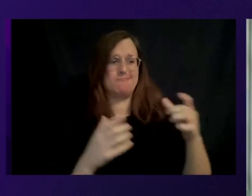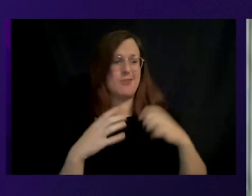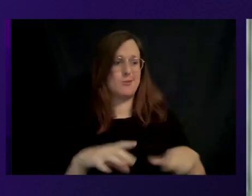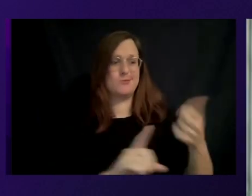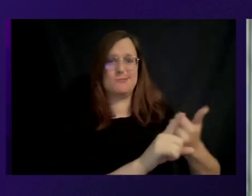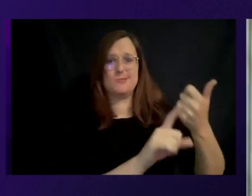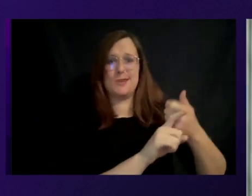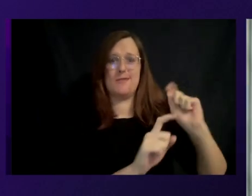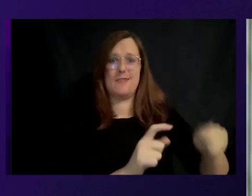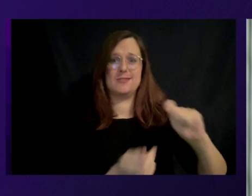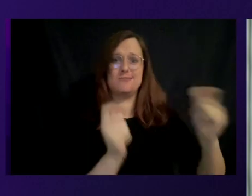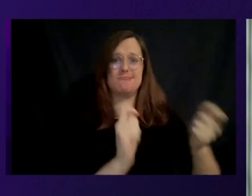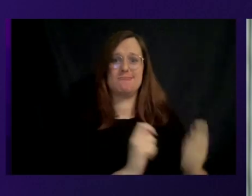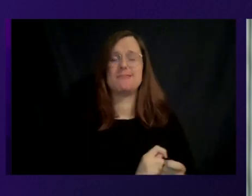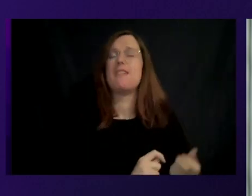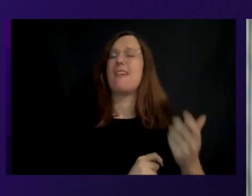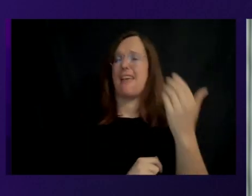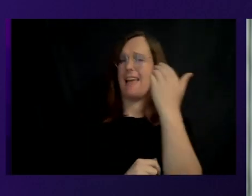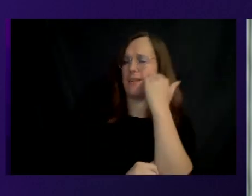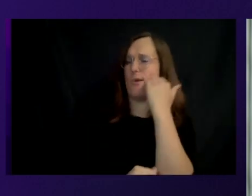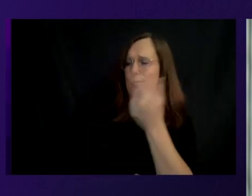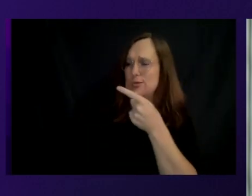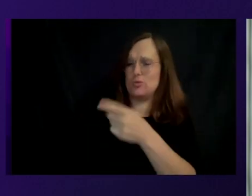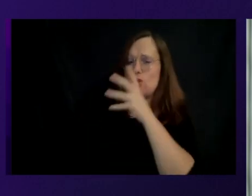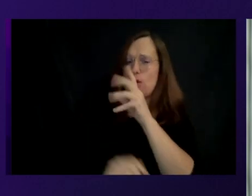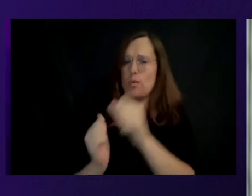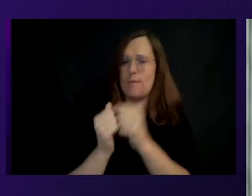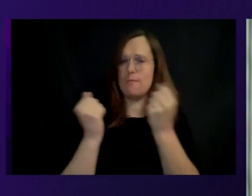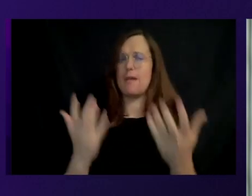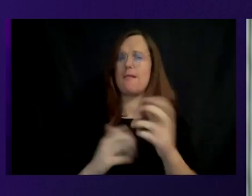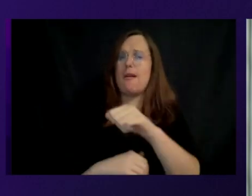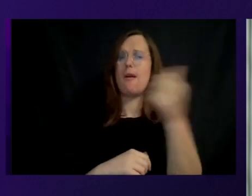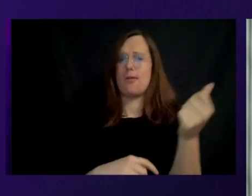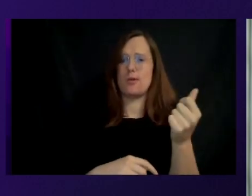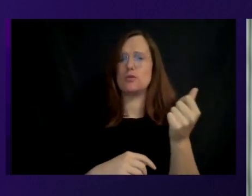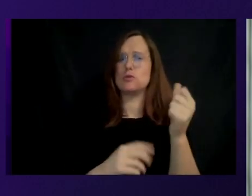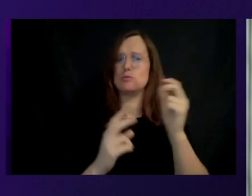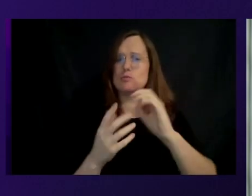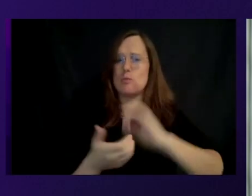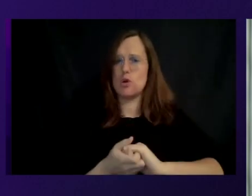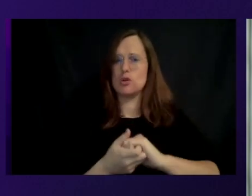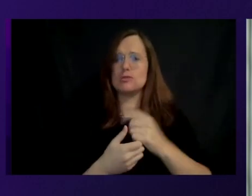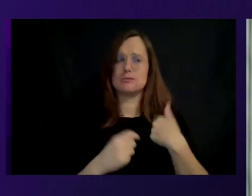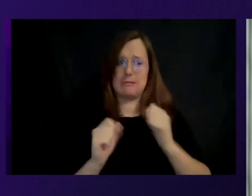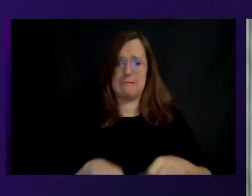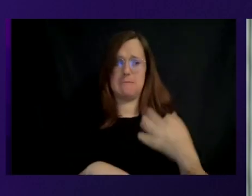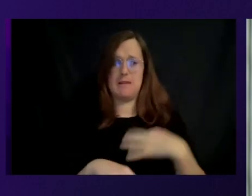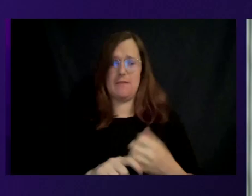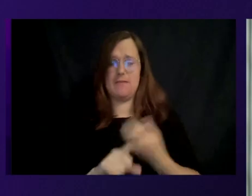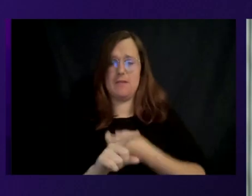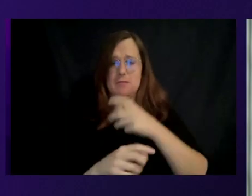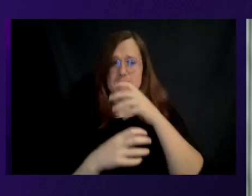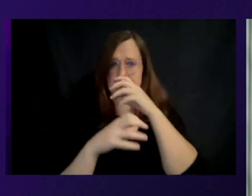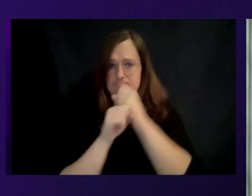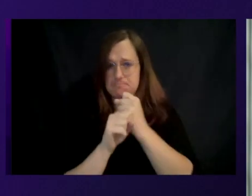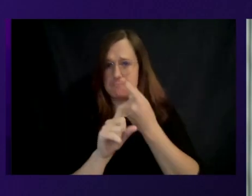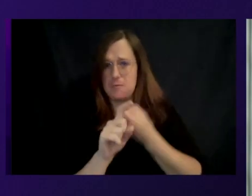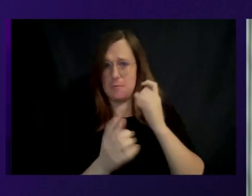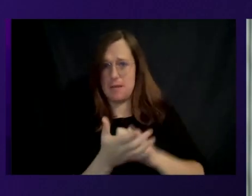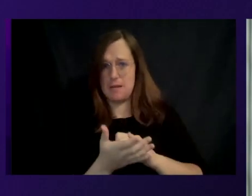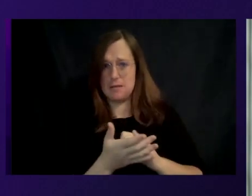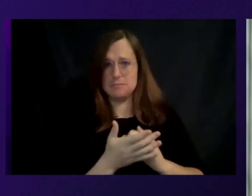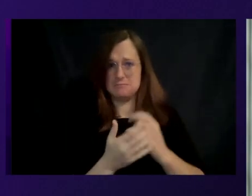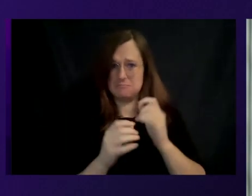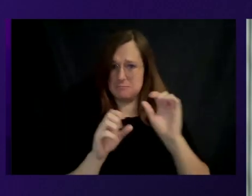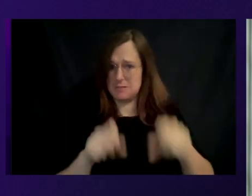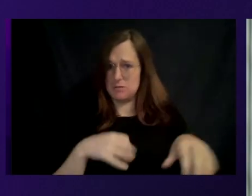many customers and partners you talk with leverage confidential computing from AWS. Can you tell us how partners have leveraged confidential computing